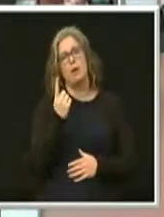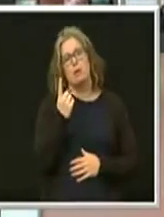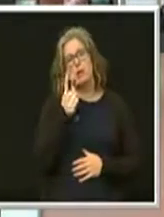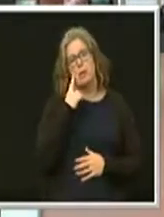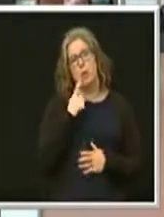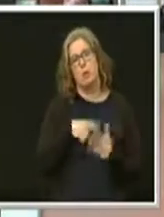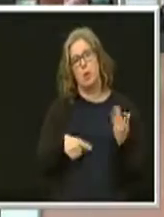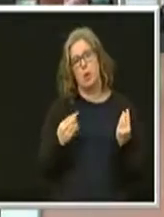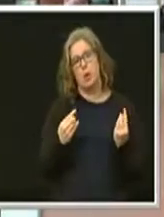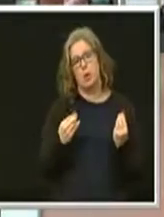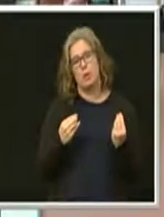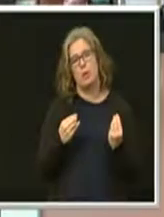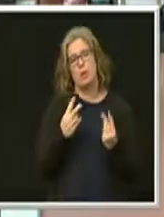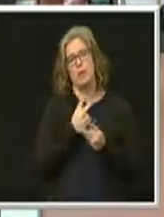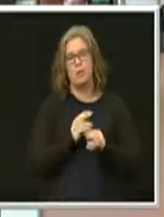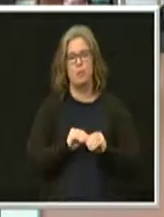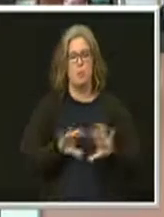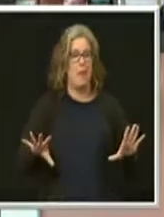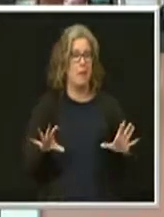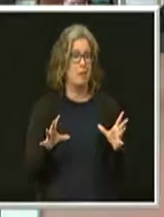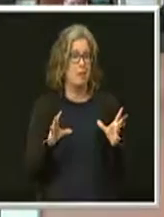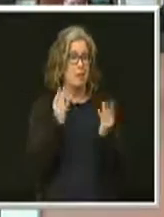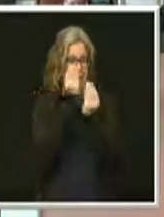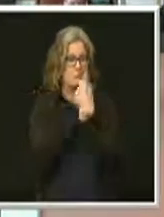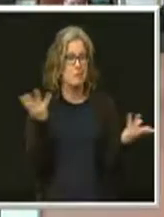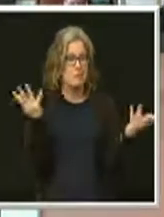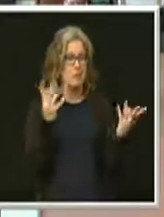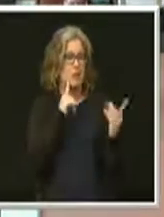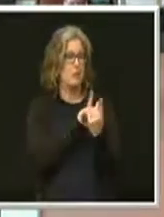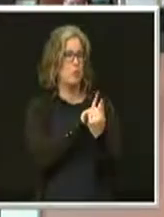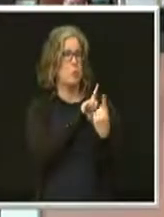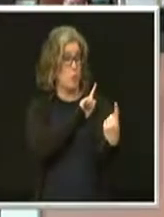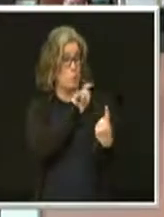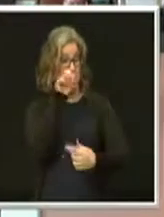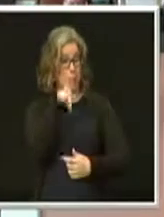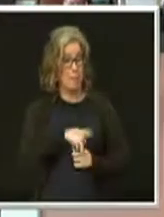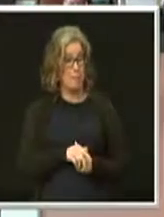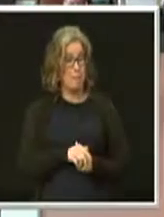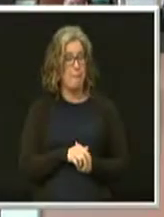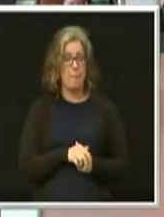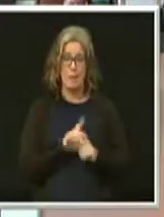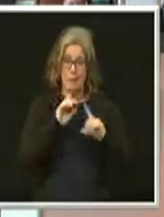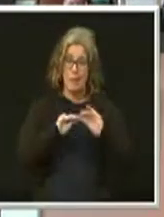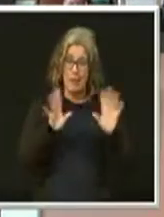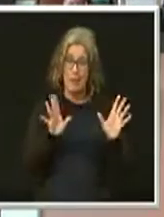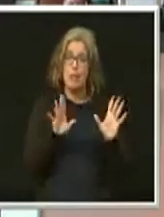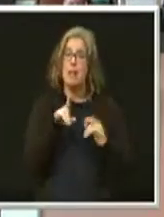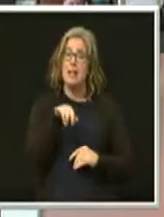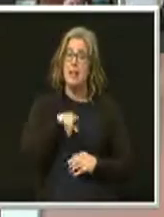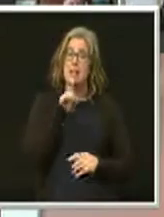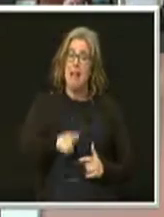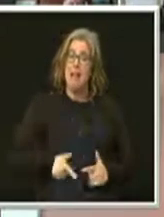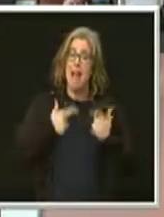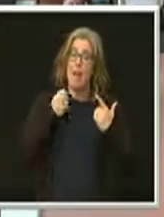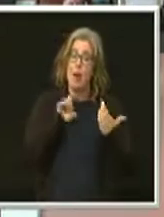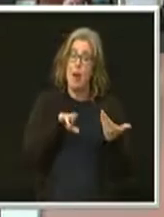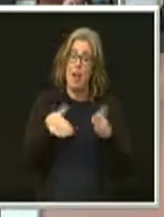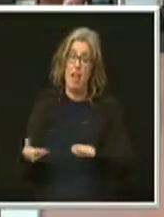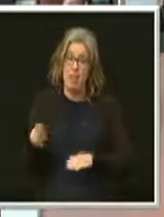what you're doing. And let's keep spreading the word for social distancing, okay? Let's just be really clear. This is life or